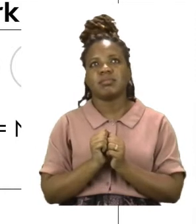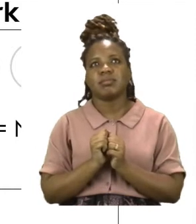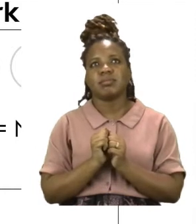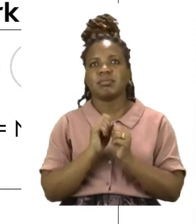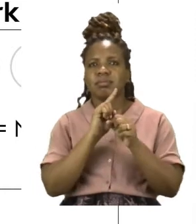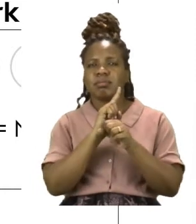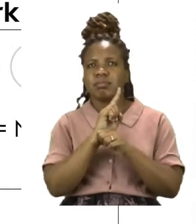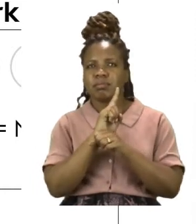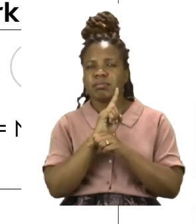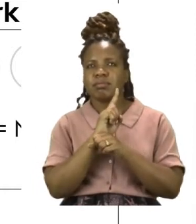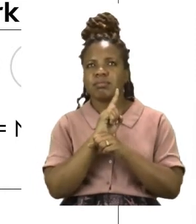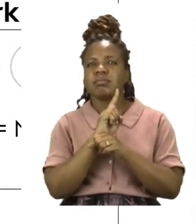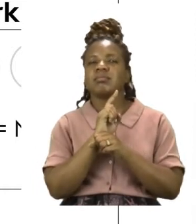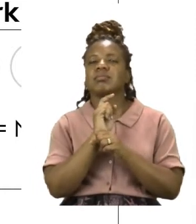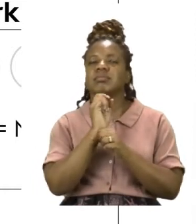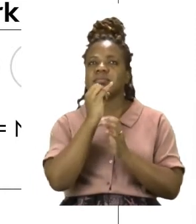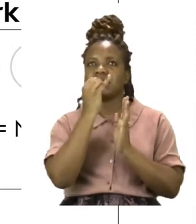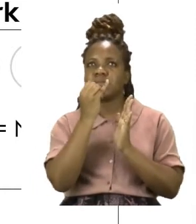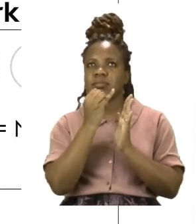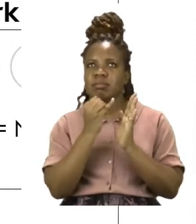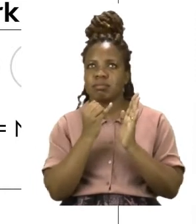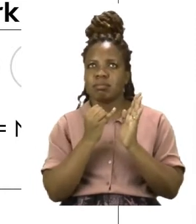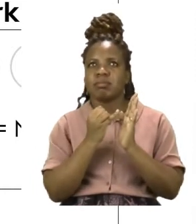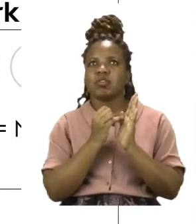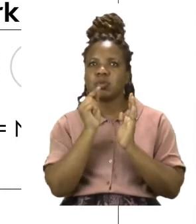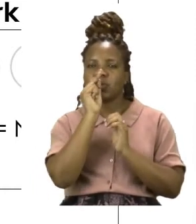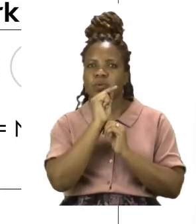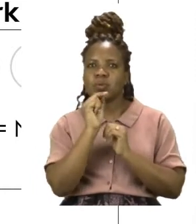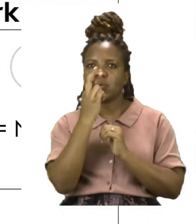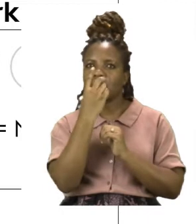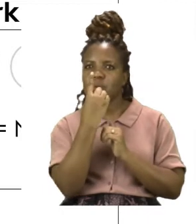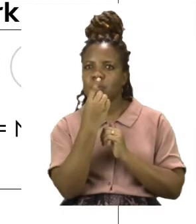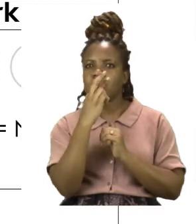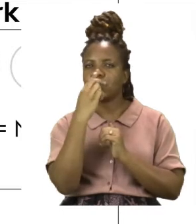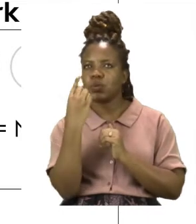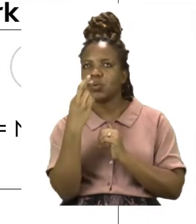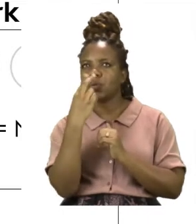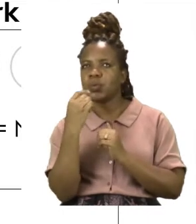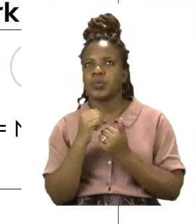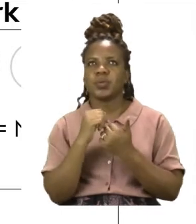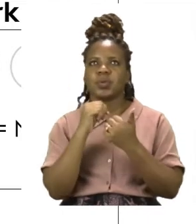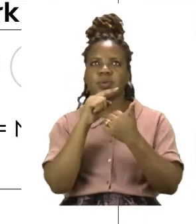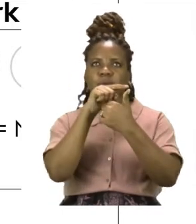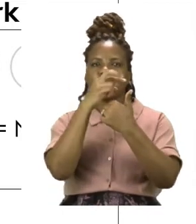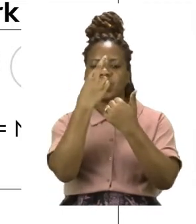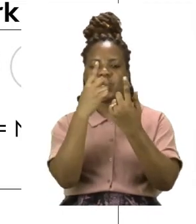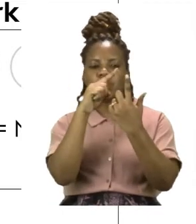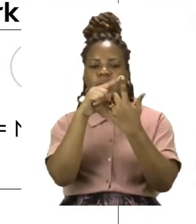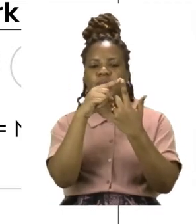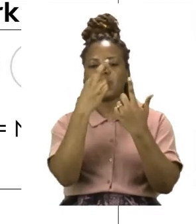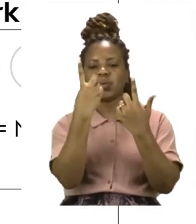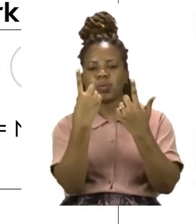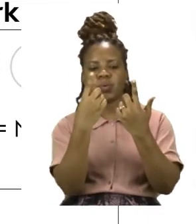to draw 5 Namibian dollars of $1 each. 1,